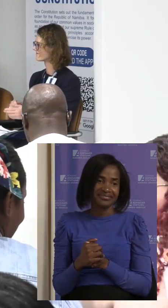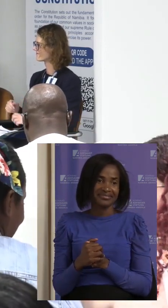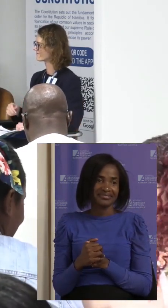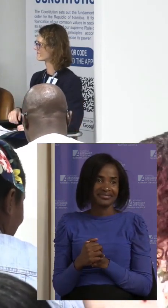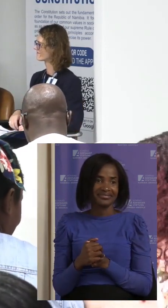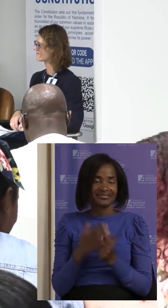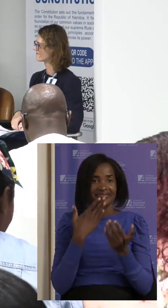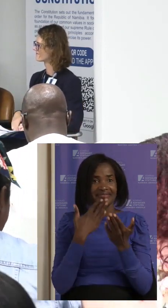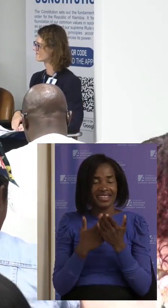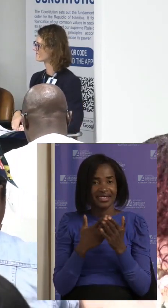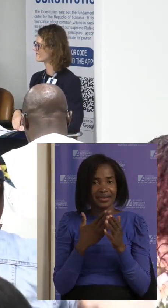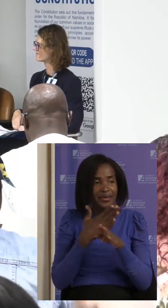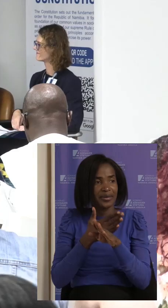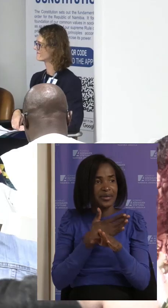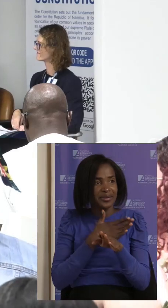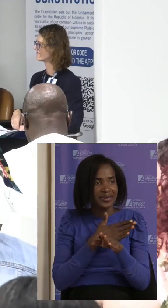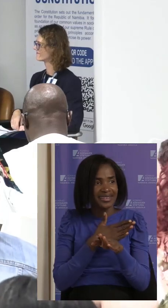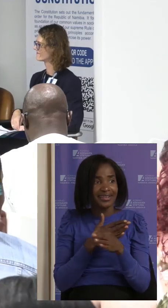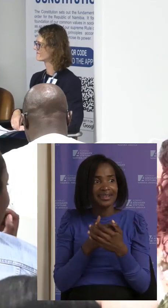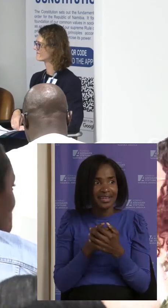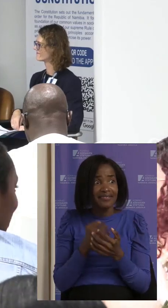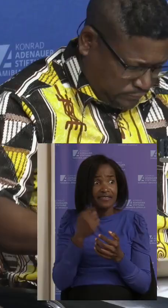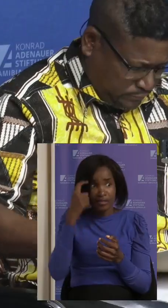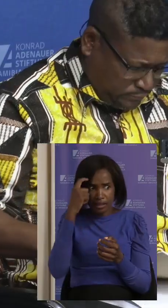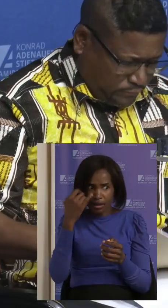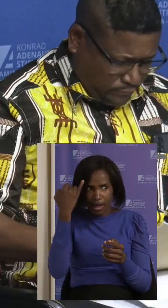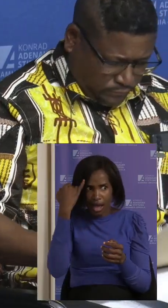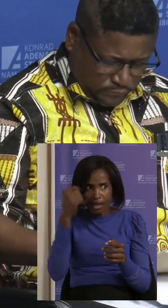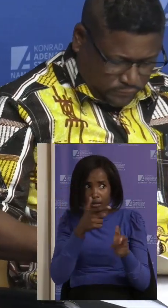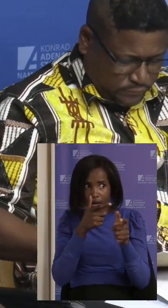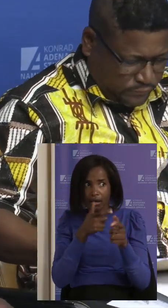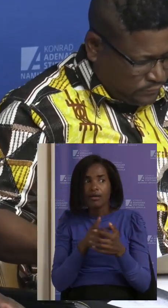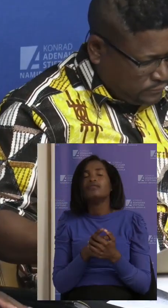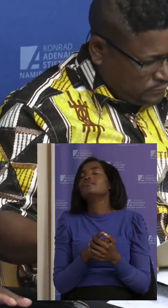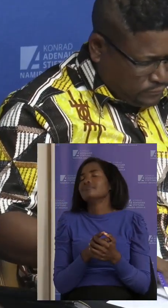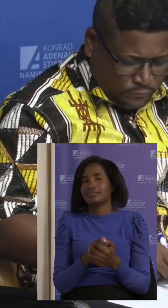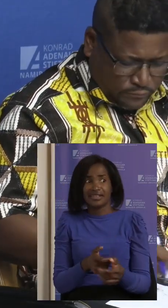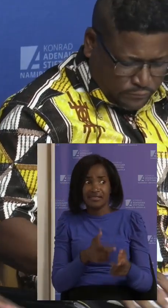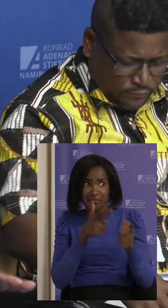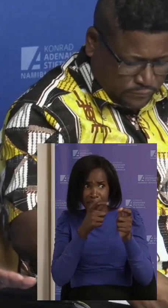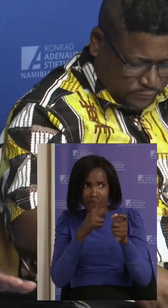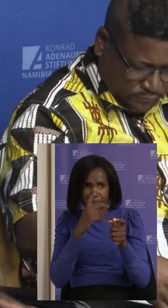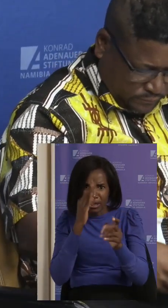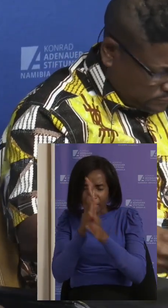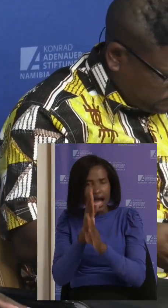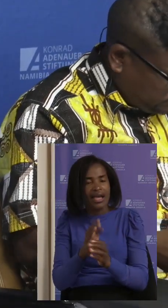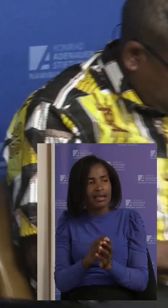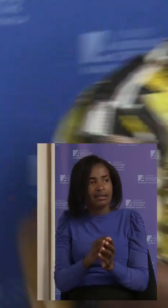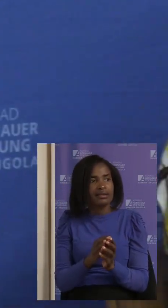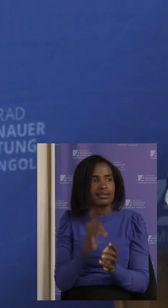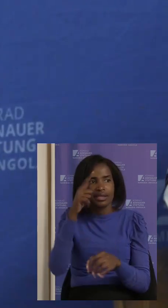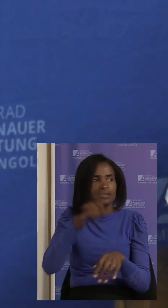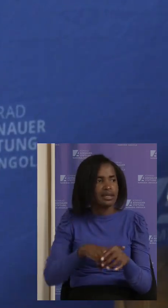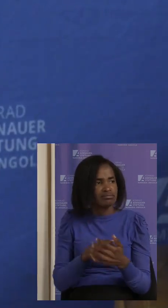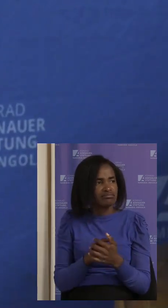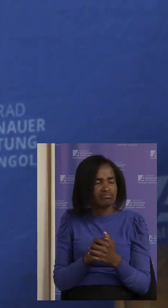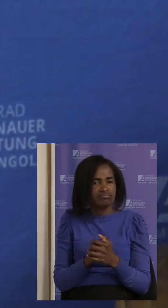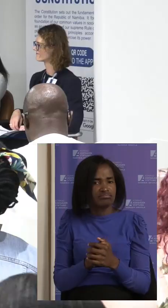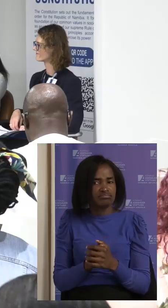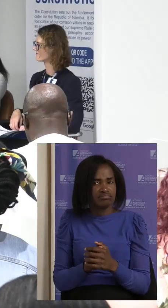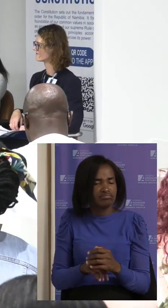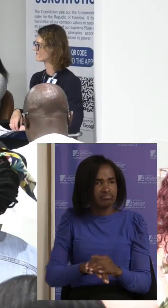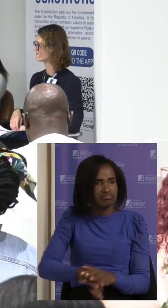Thank you. Before I hand over to my colleague, I just also want to mention that for the speech and the contribution of the